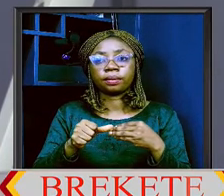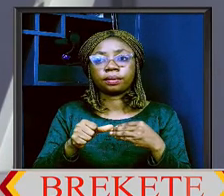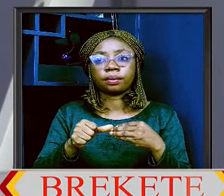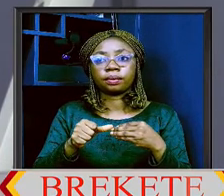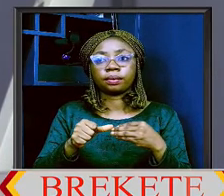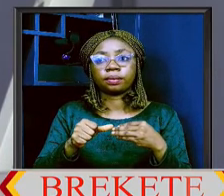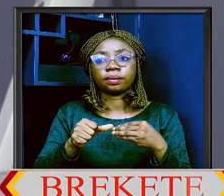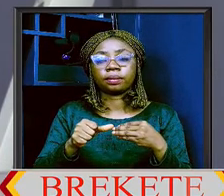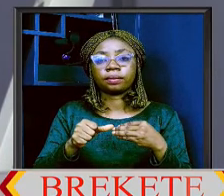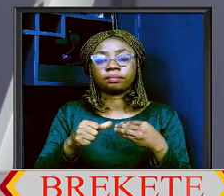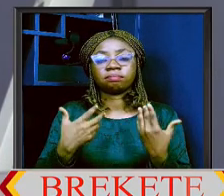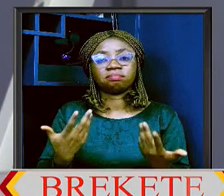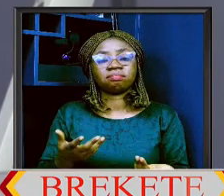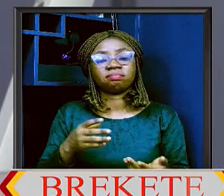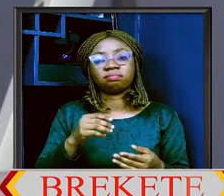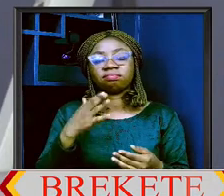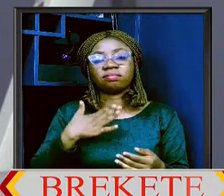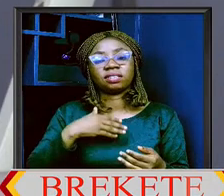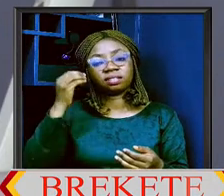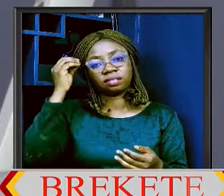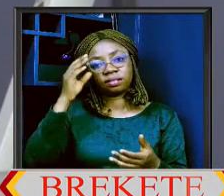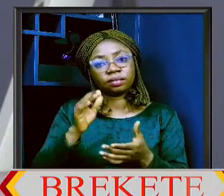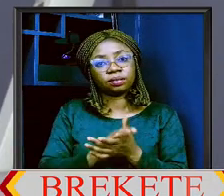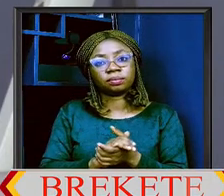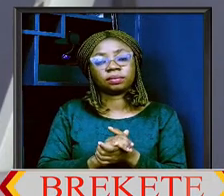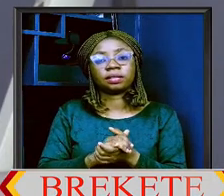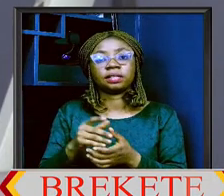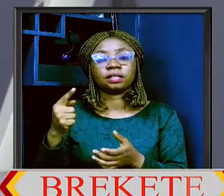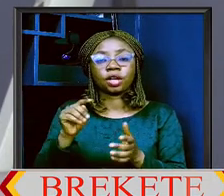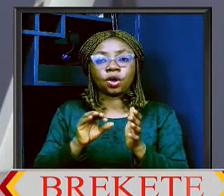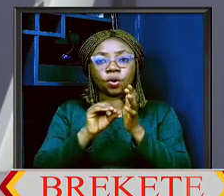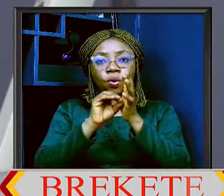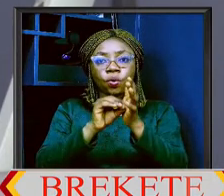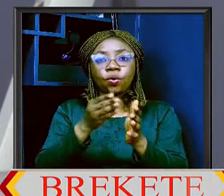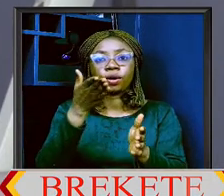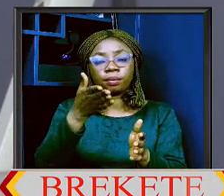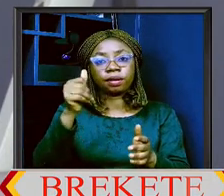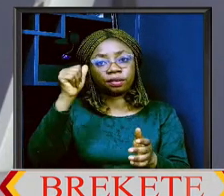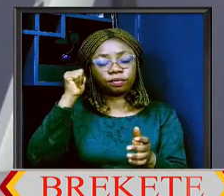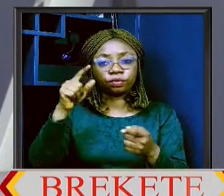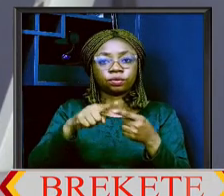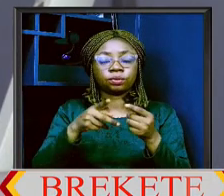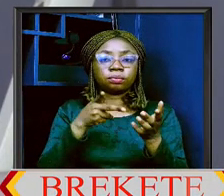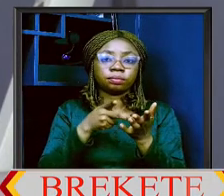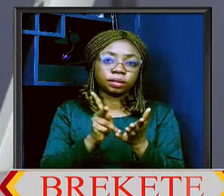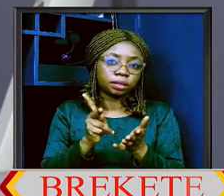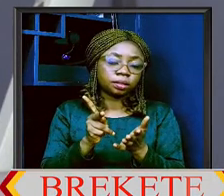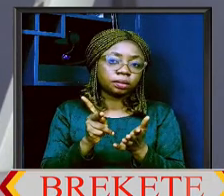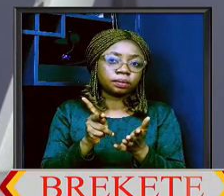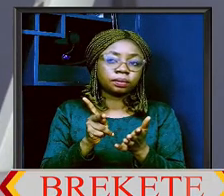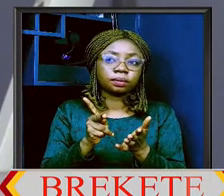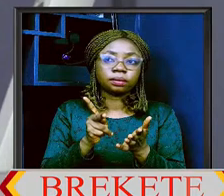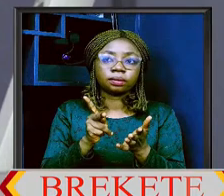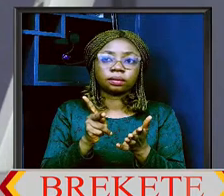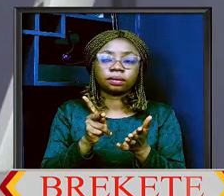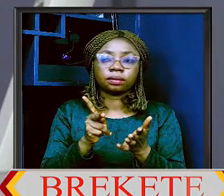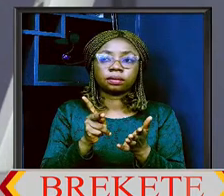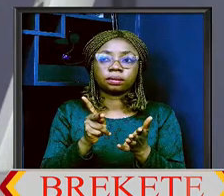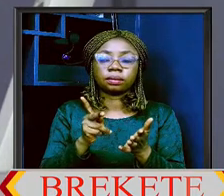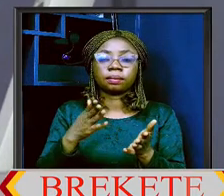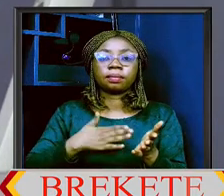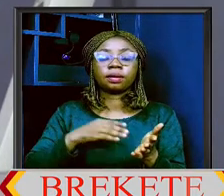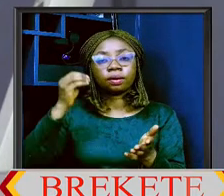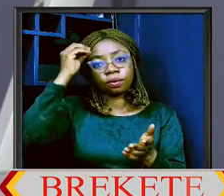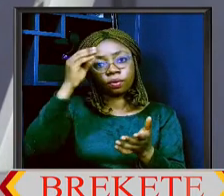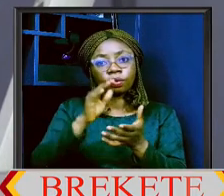husband for years now and they refuse to pay him where your husband my husband is not